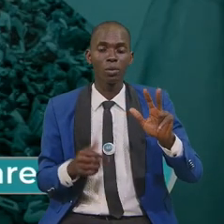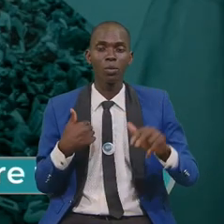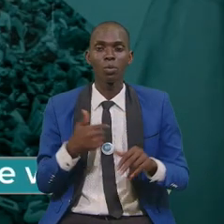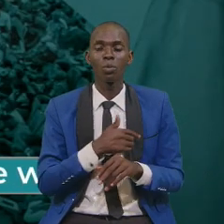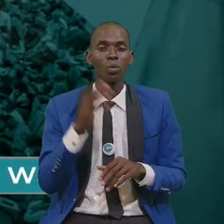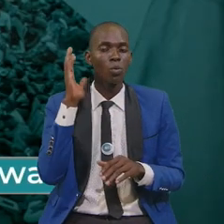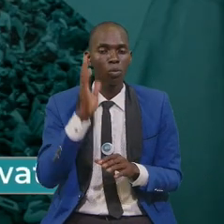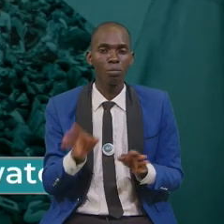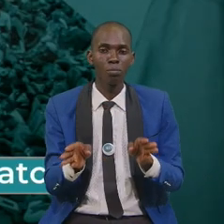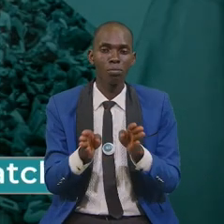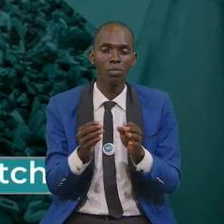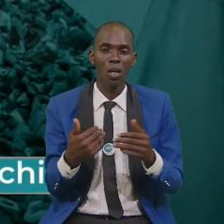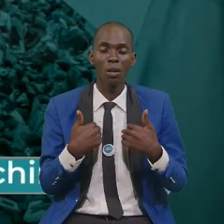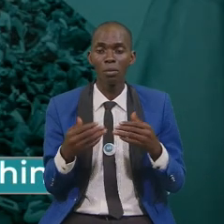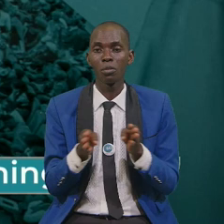lunch hour with Jesus